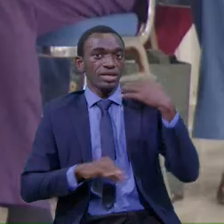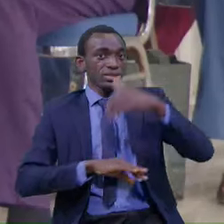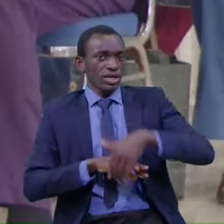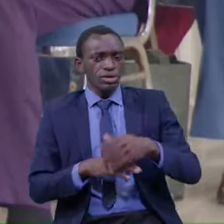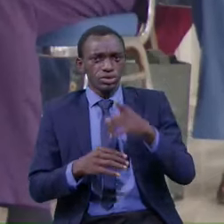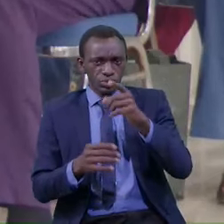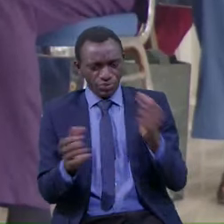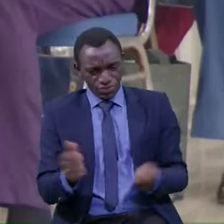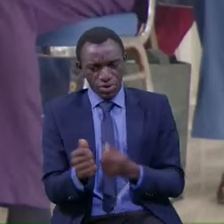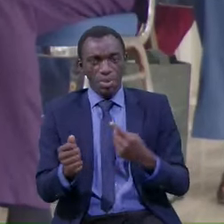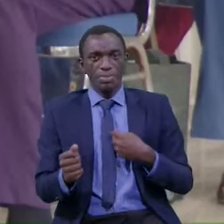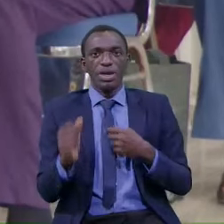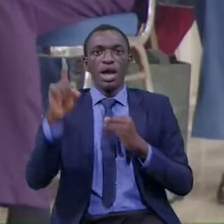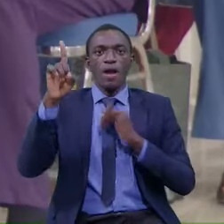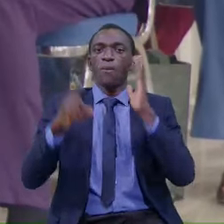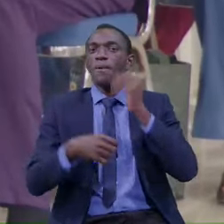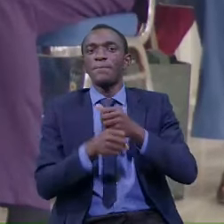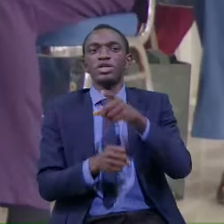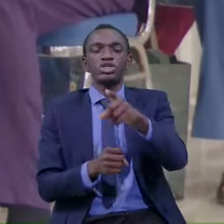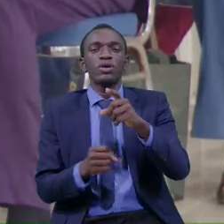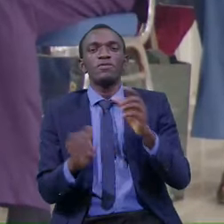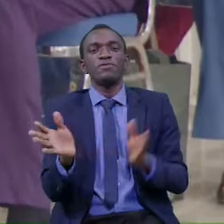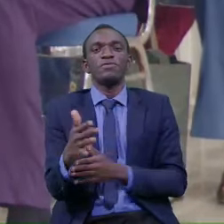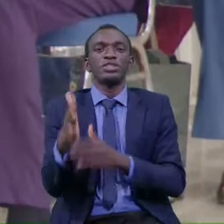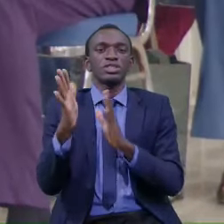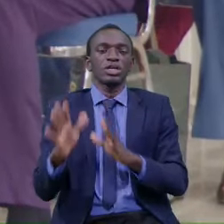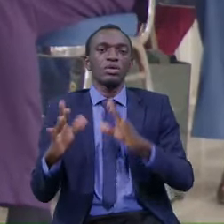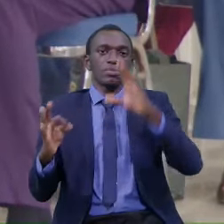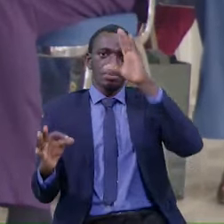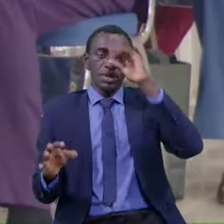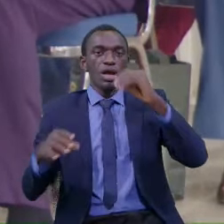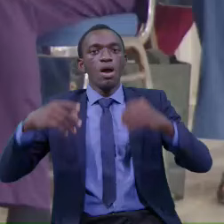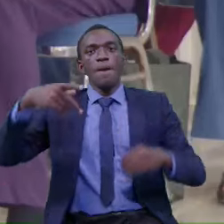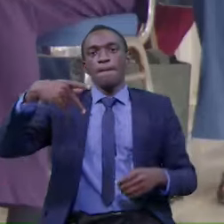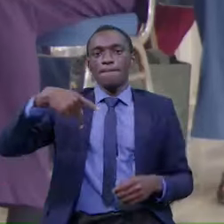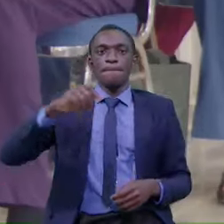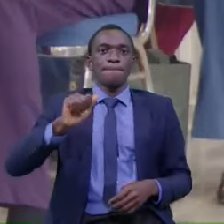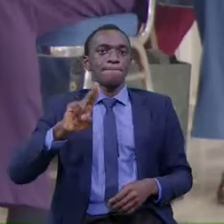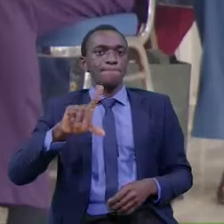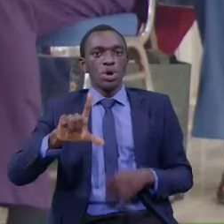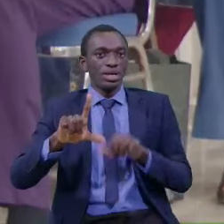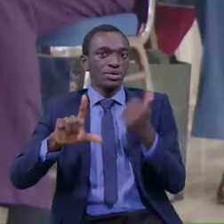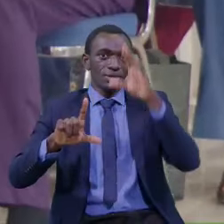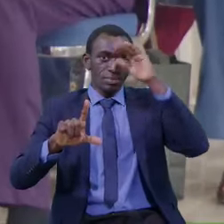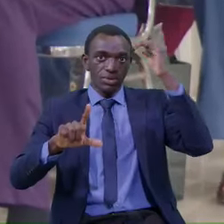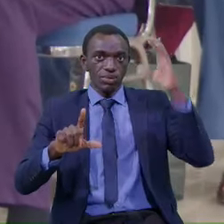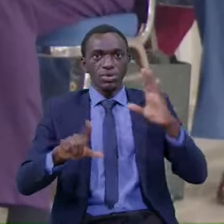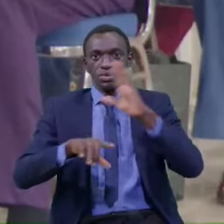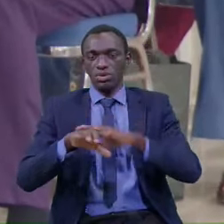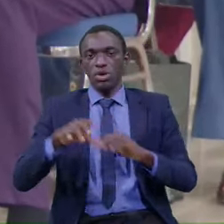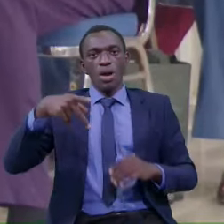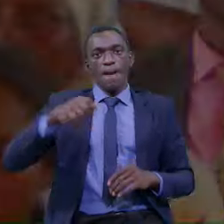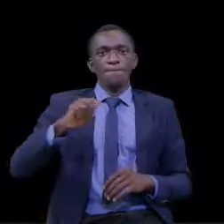A goal. Paul said, Lord, what would you have me do? He's a